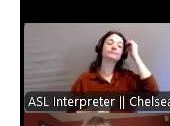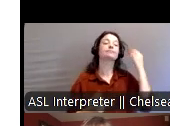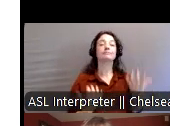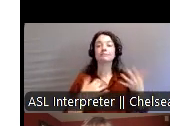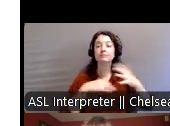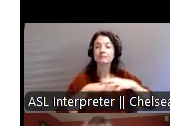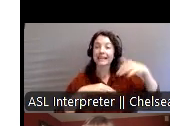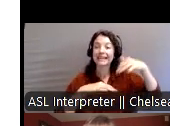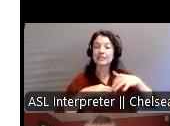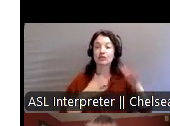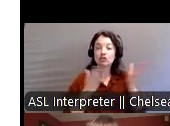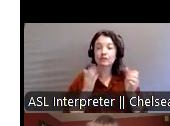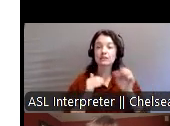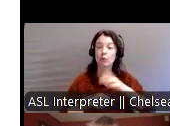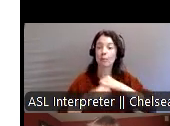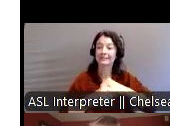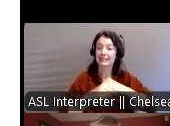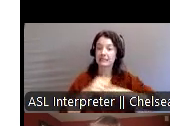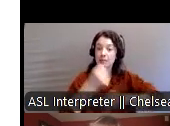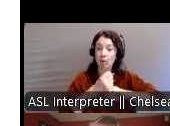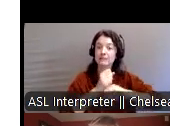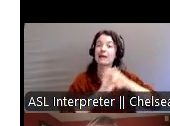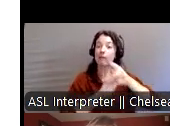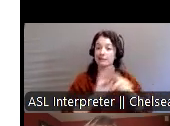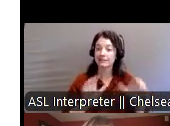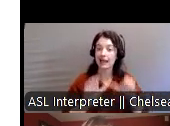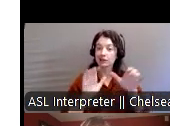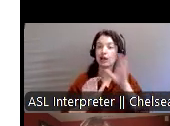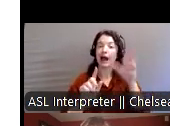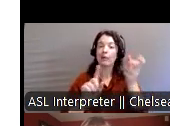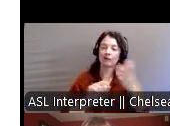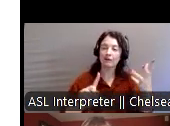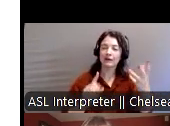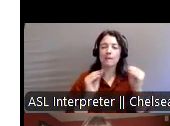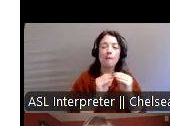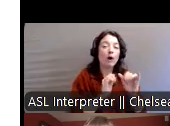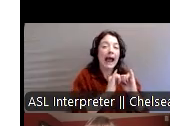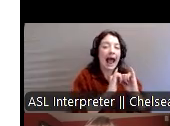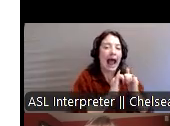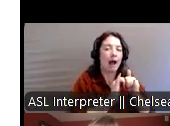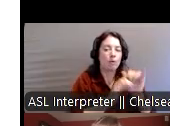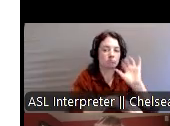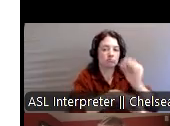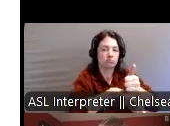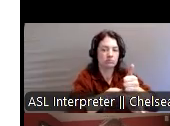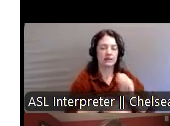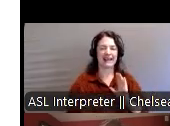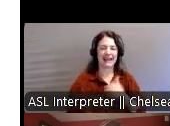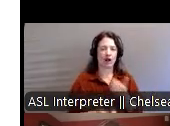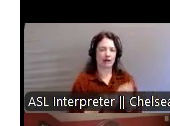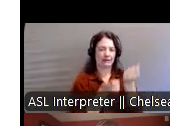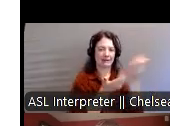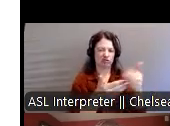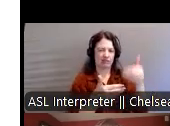and policy action. I will expand on these more on the how of this in our recommendation in the following